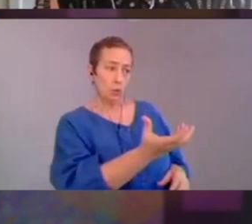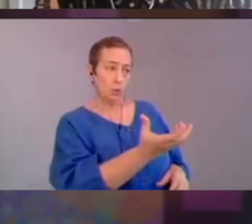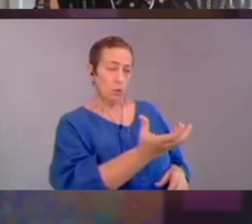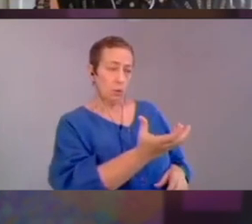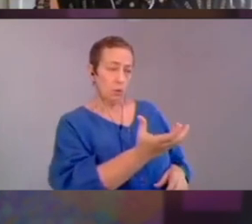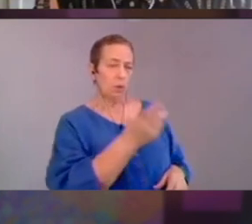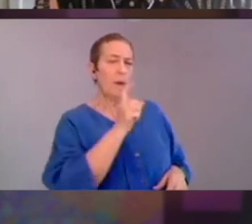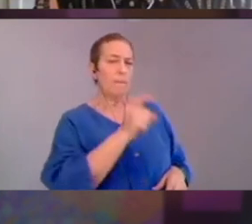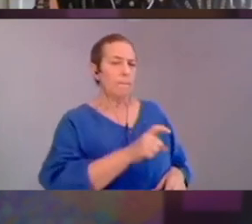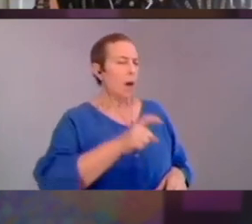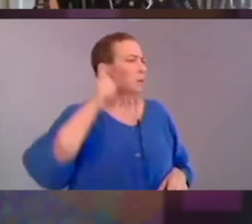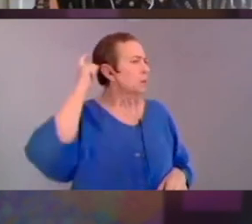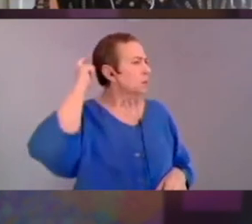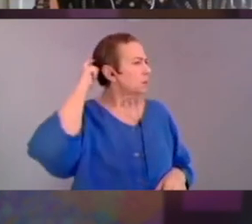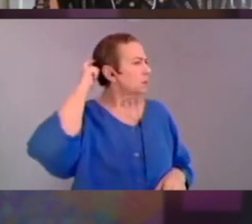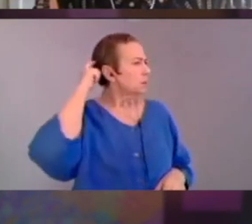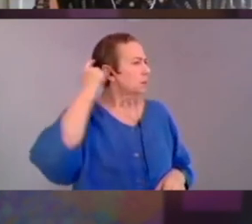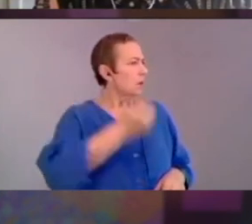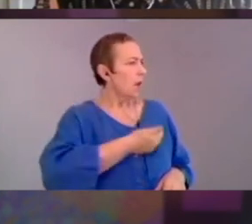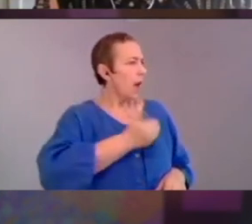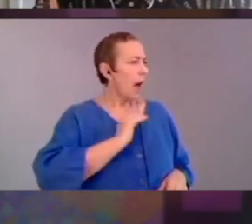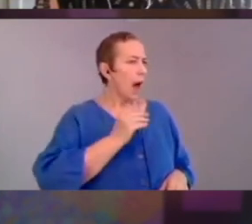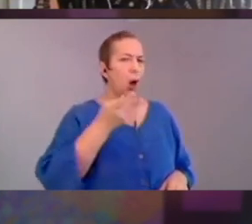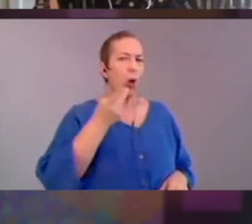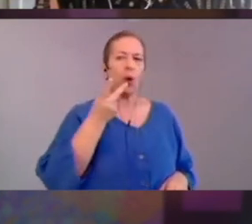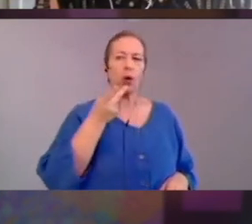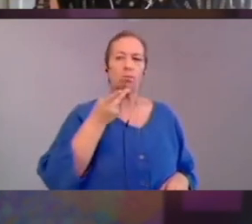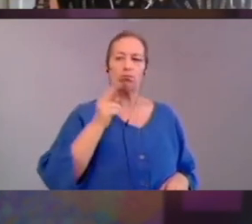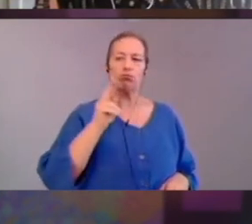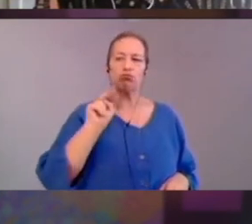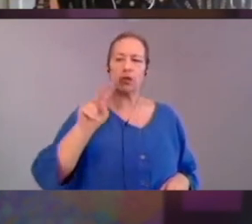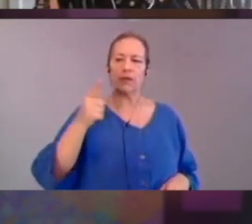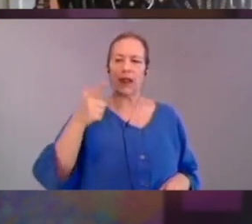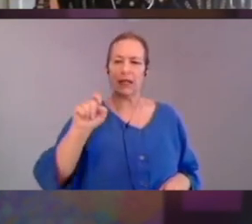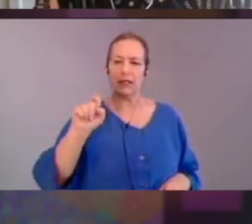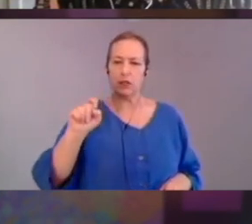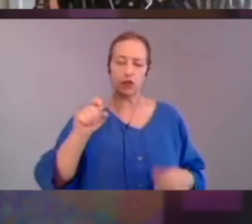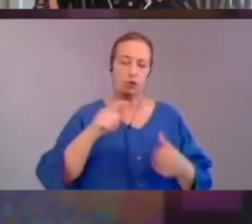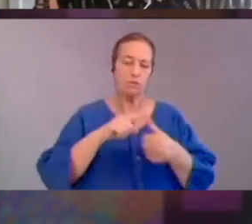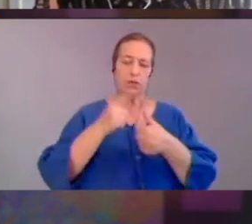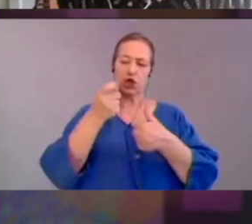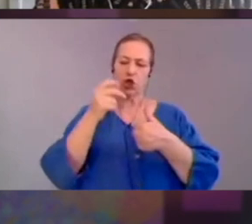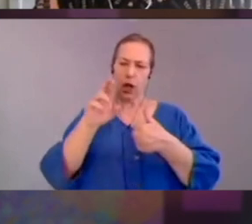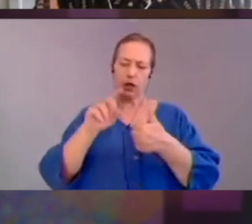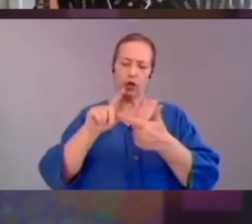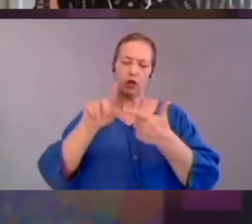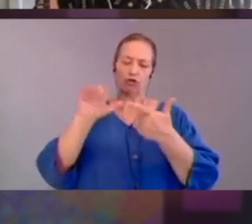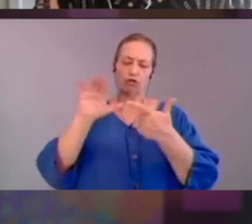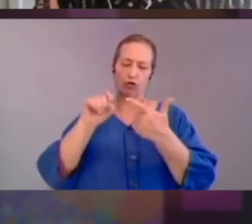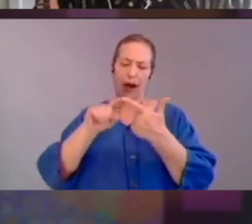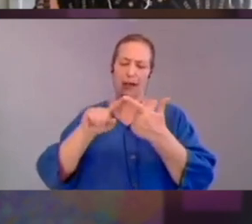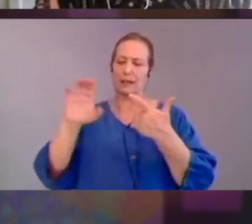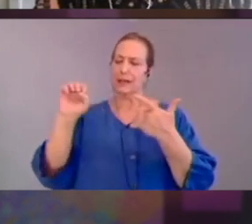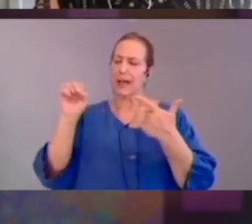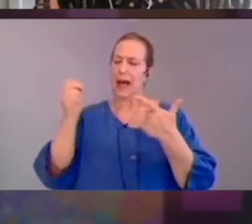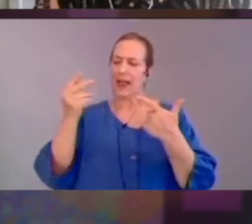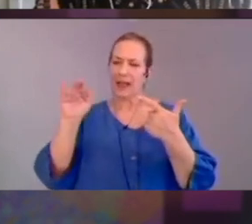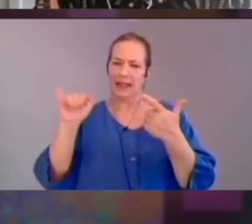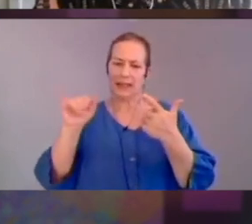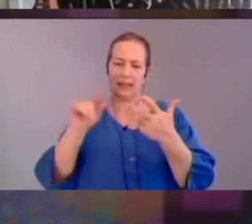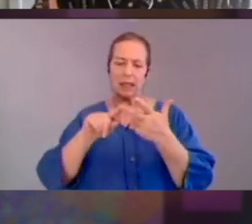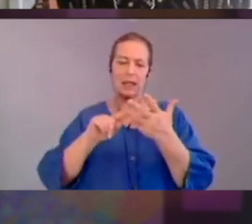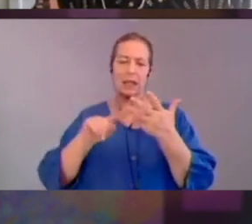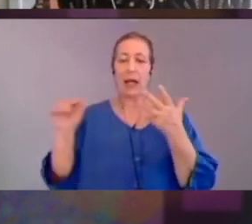privileges. Privileges of gender, race, ethnicity, ability, perceived